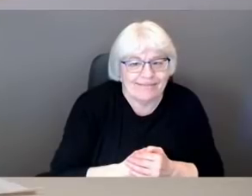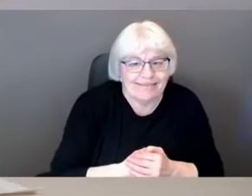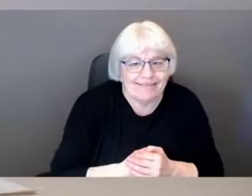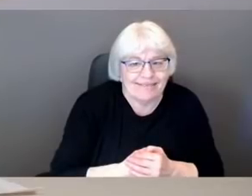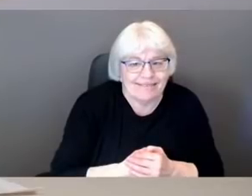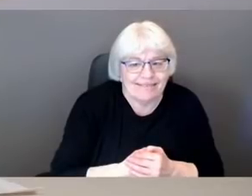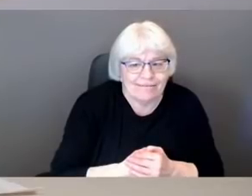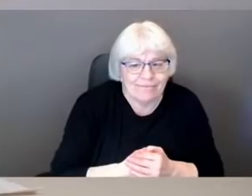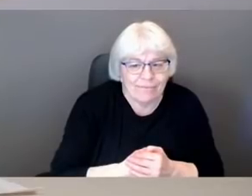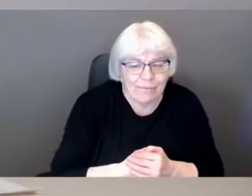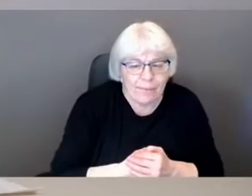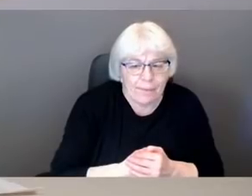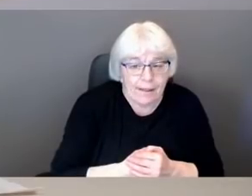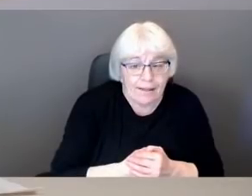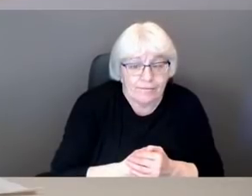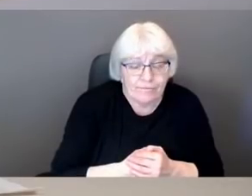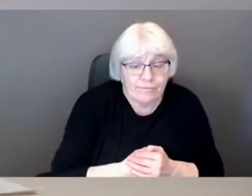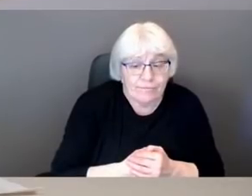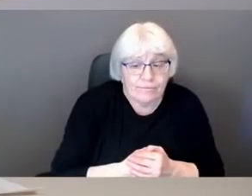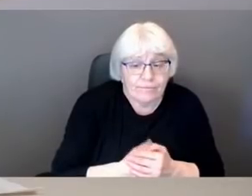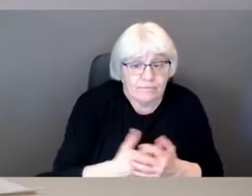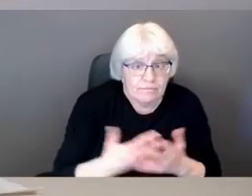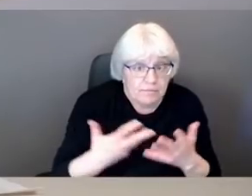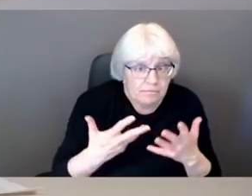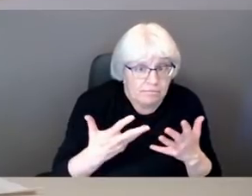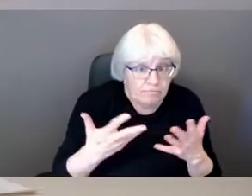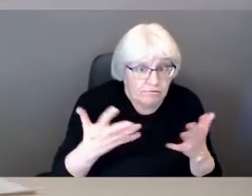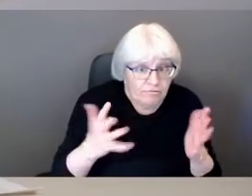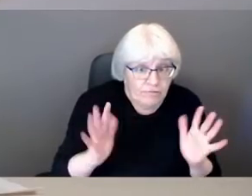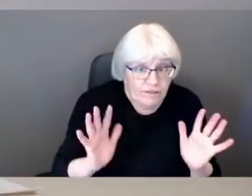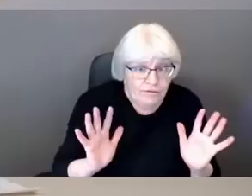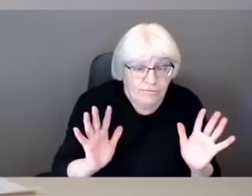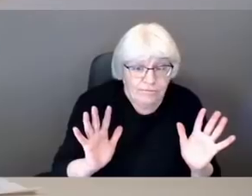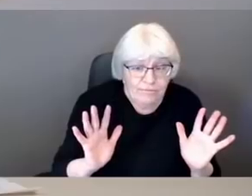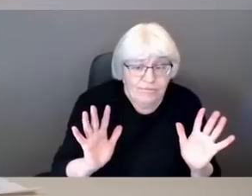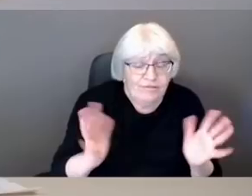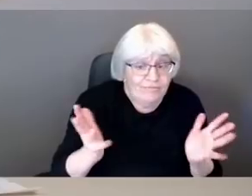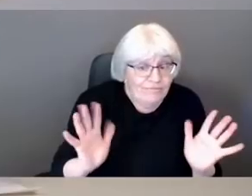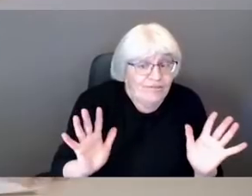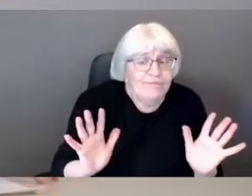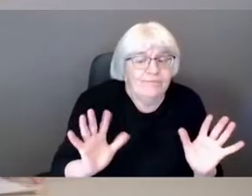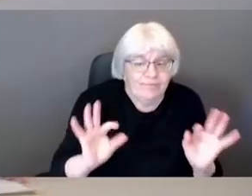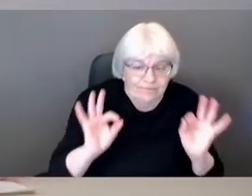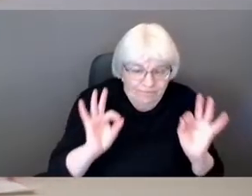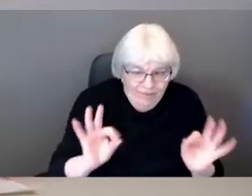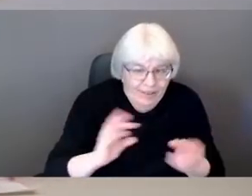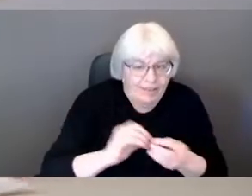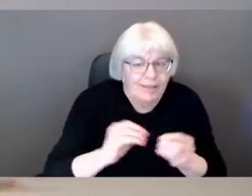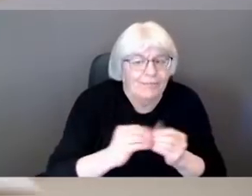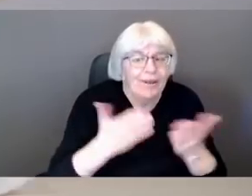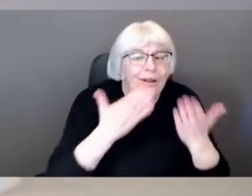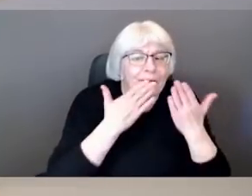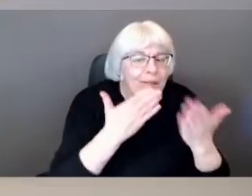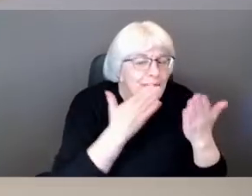Samantha, is that everybody? Okay, that's great. Anyway, thank you very much.